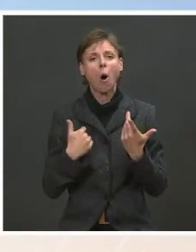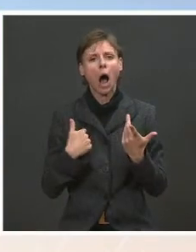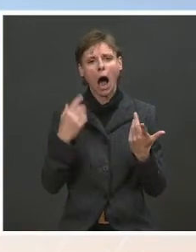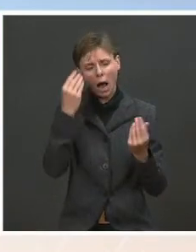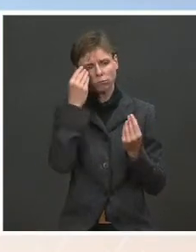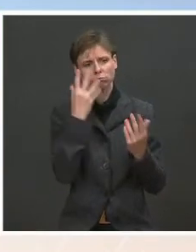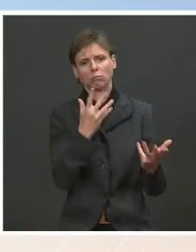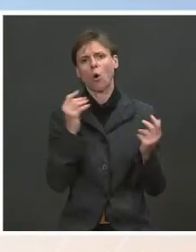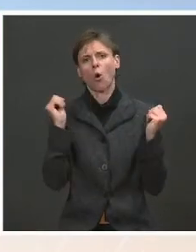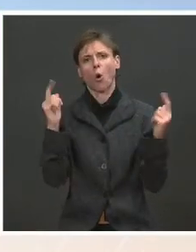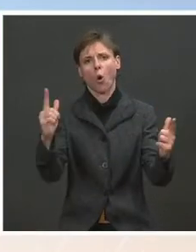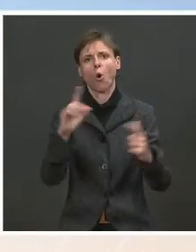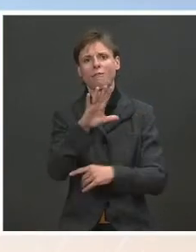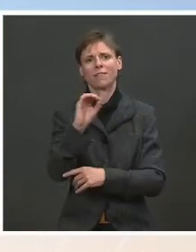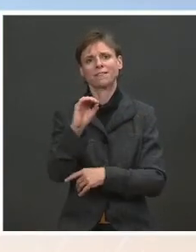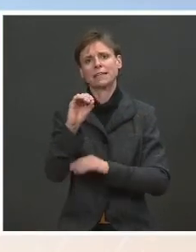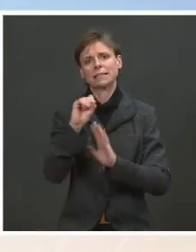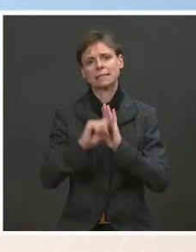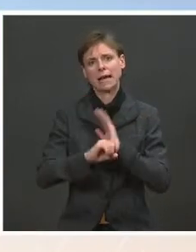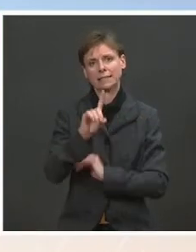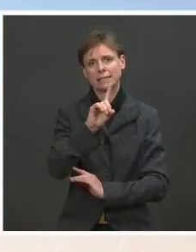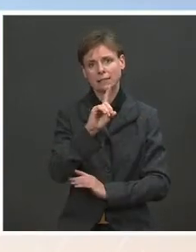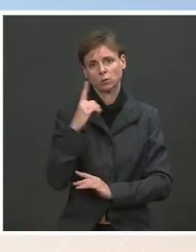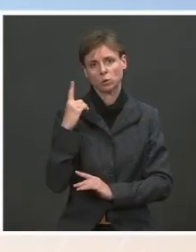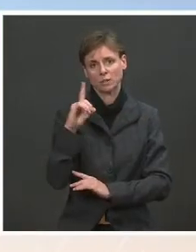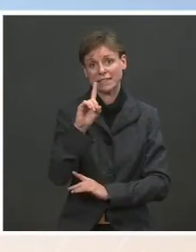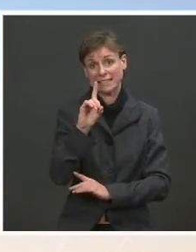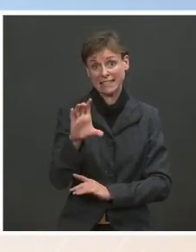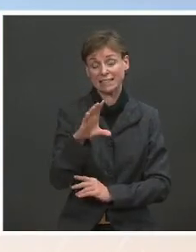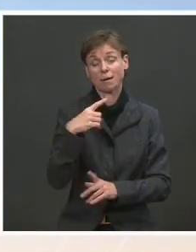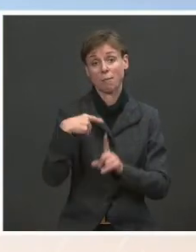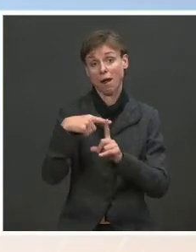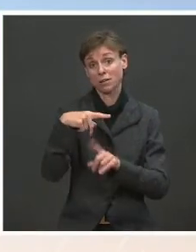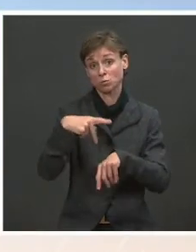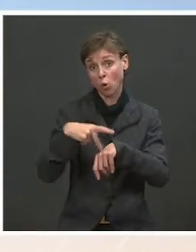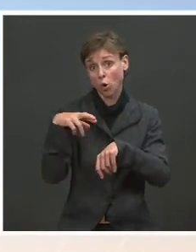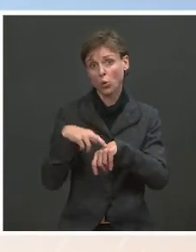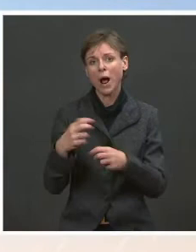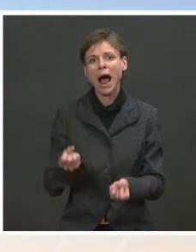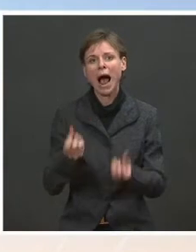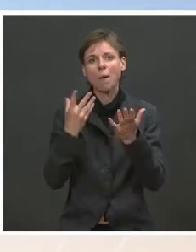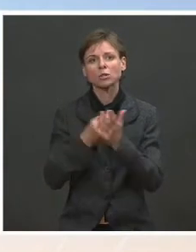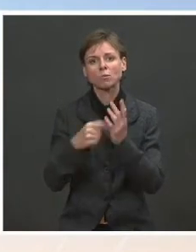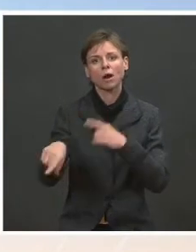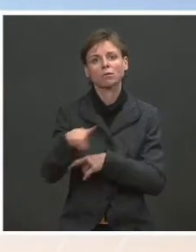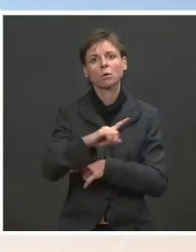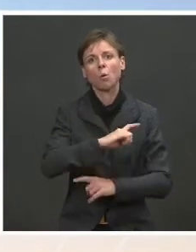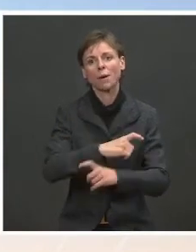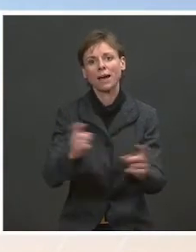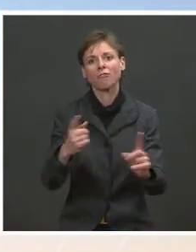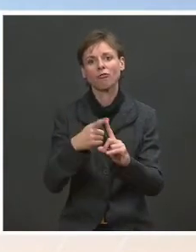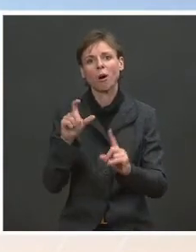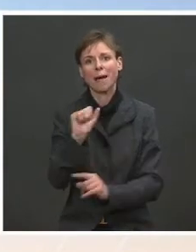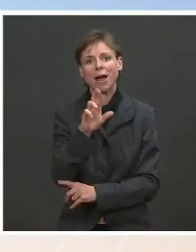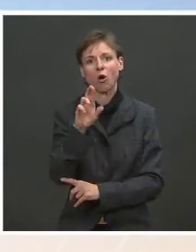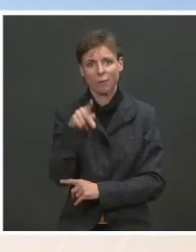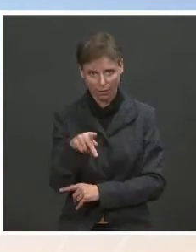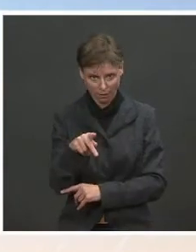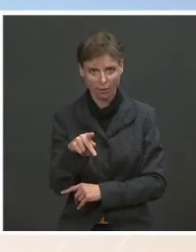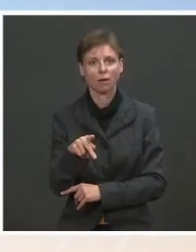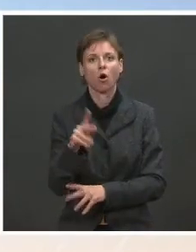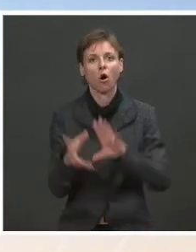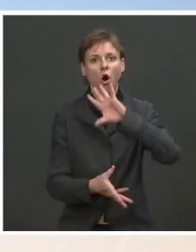50 states, DC, and Puerto Rico of the amount of funds they'll be receiving from the American Rescue Plan, totaling nearly